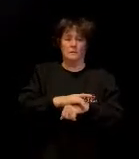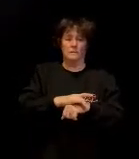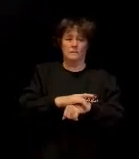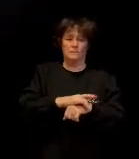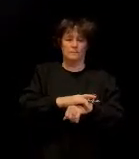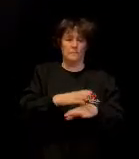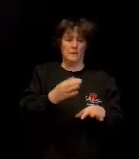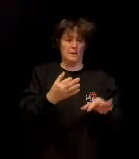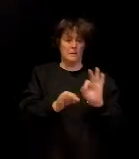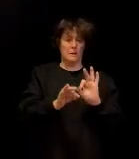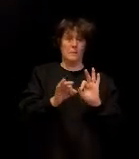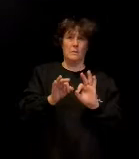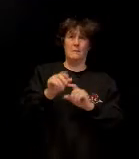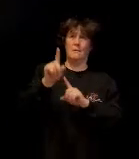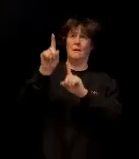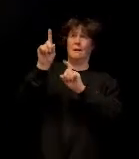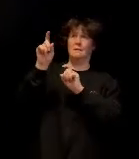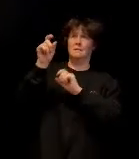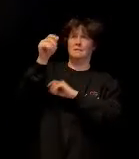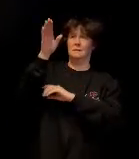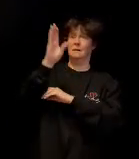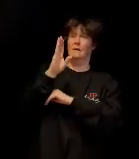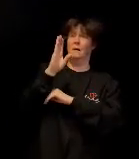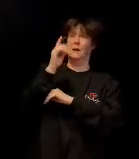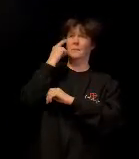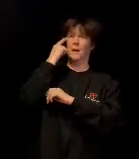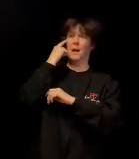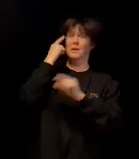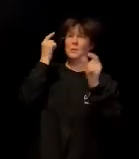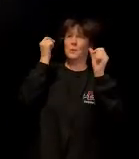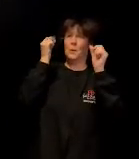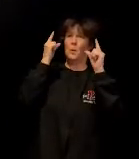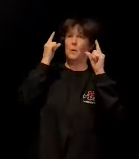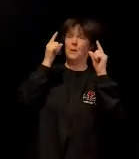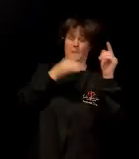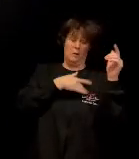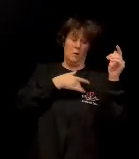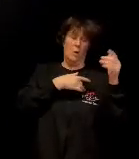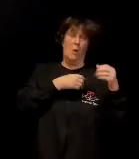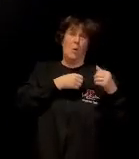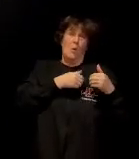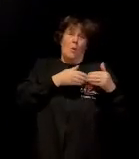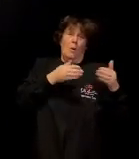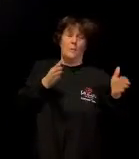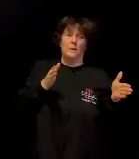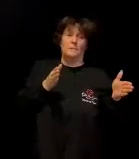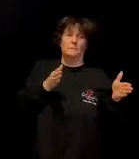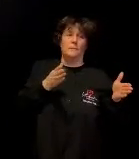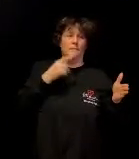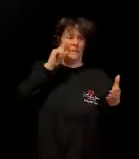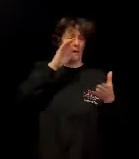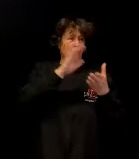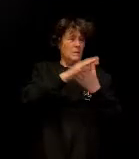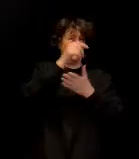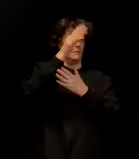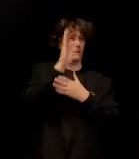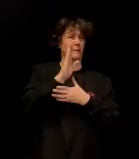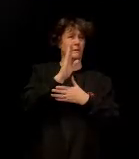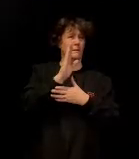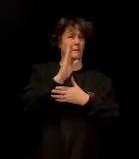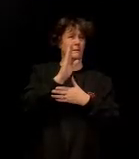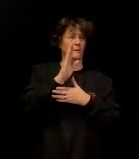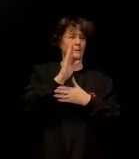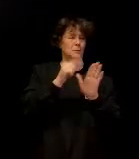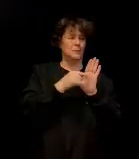Amen. It's simple as asking God to open your eyes. Amen. I believe God